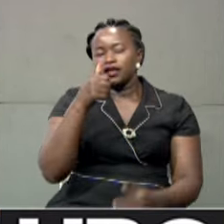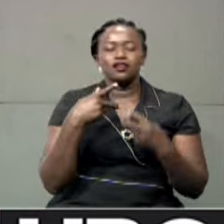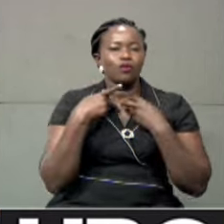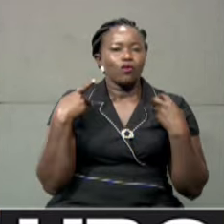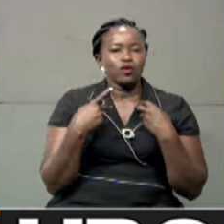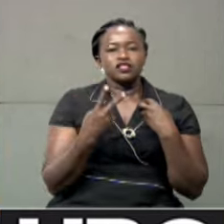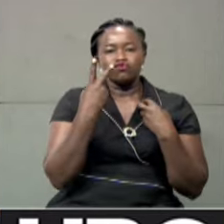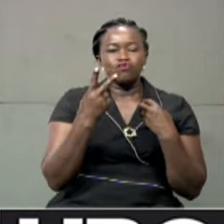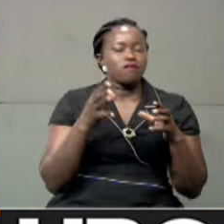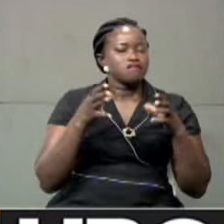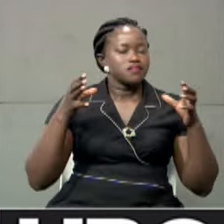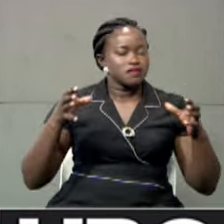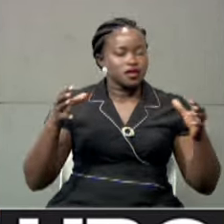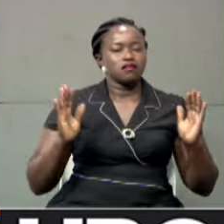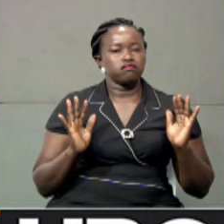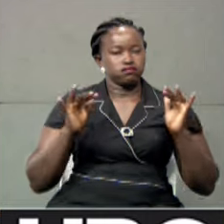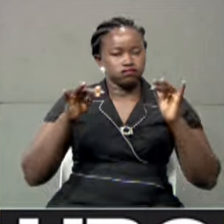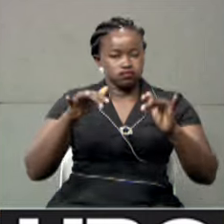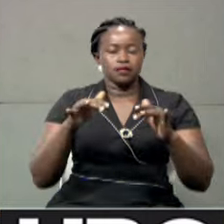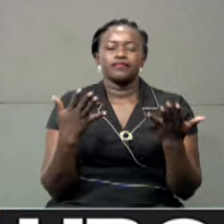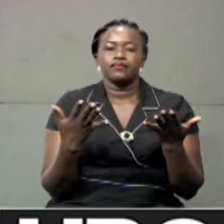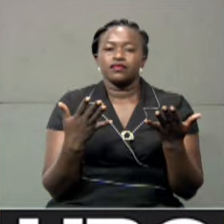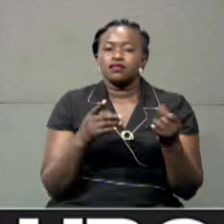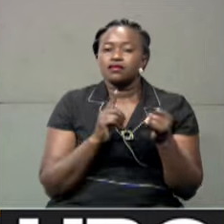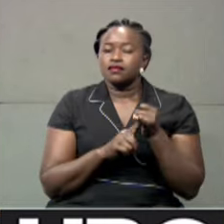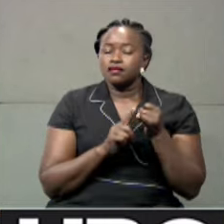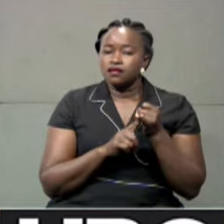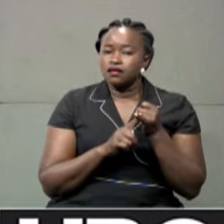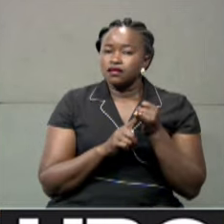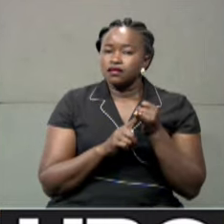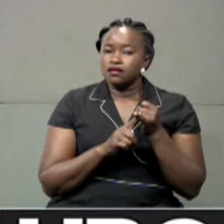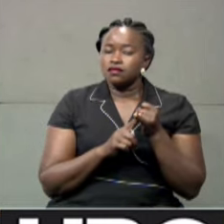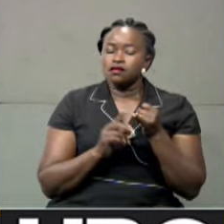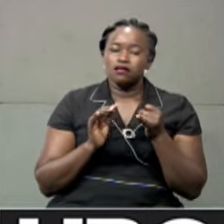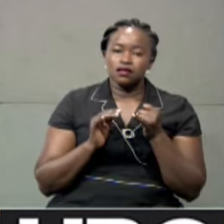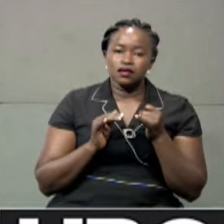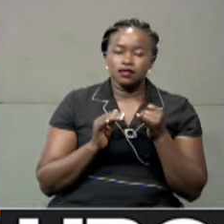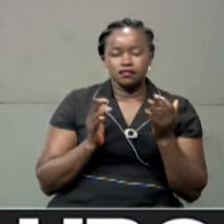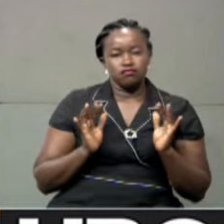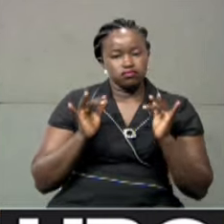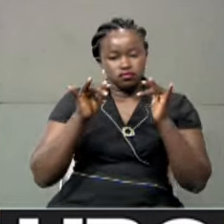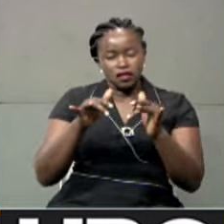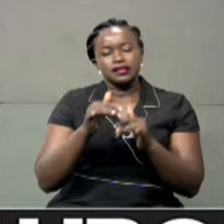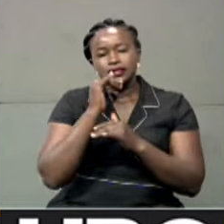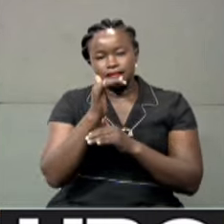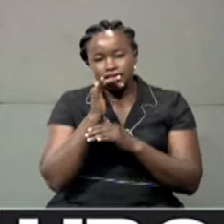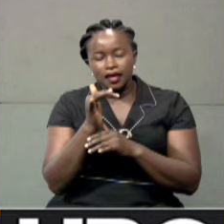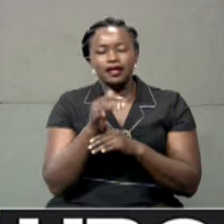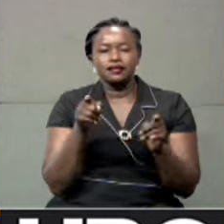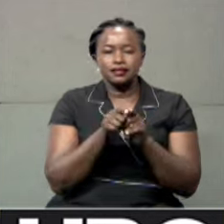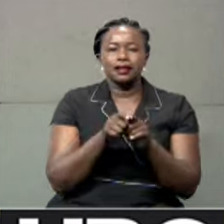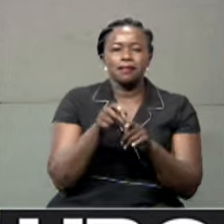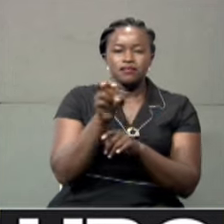major conferences, the Conference of the Speakers and Presiding Officers of